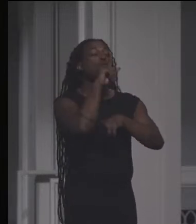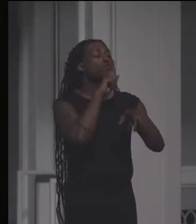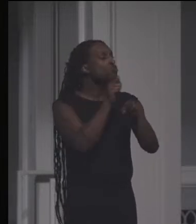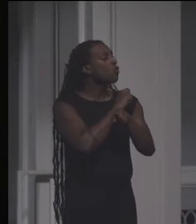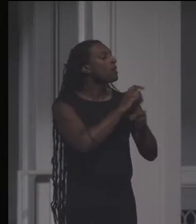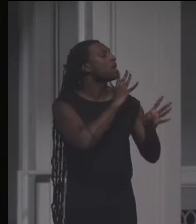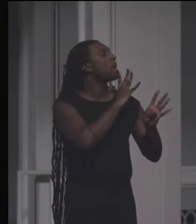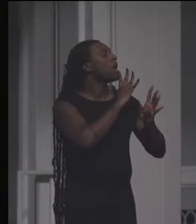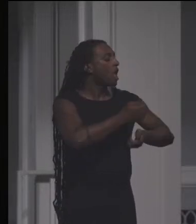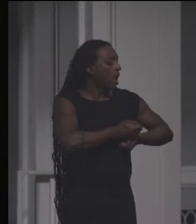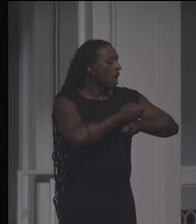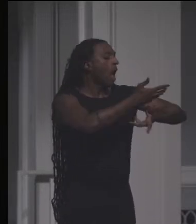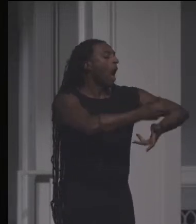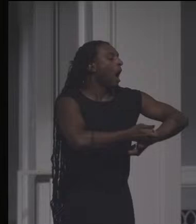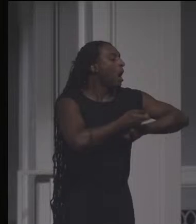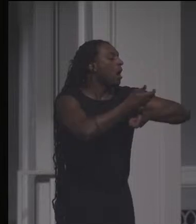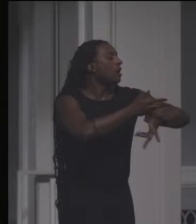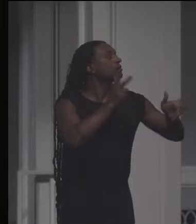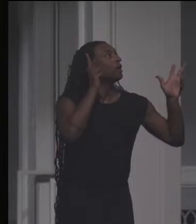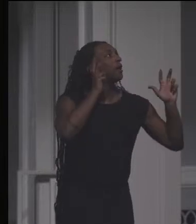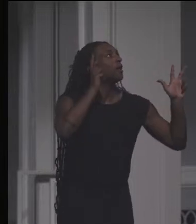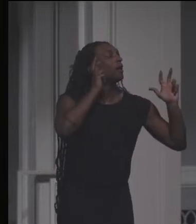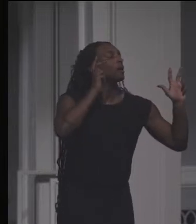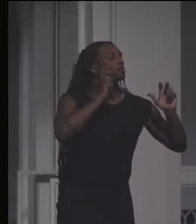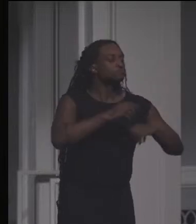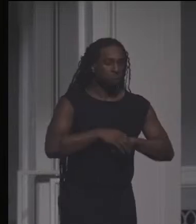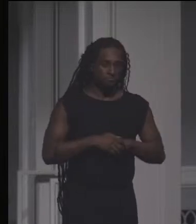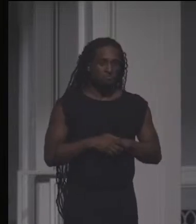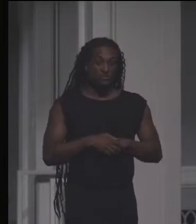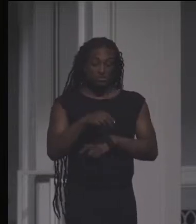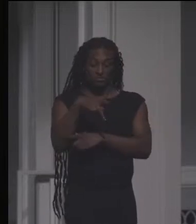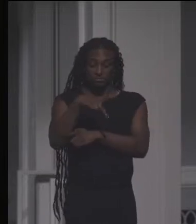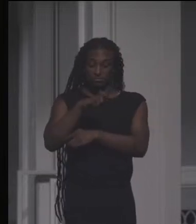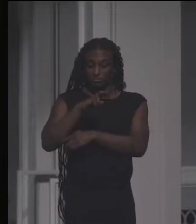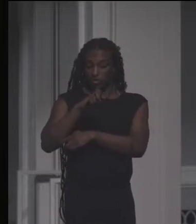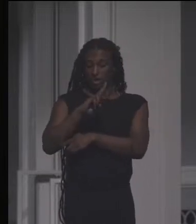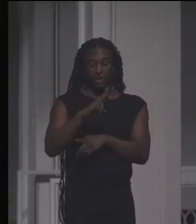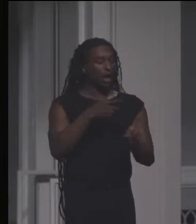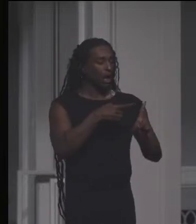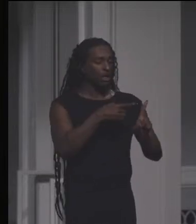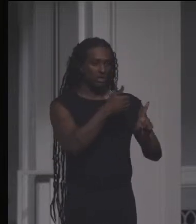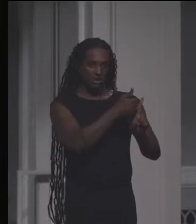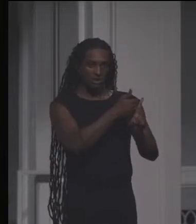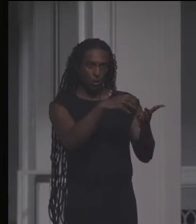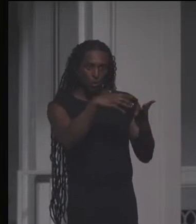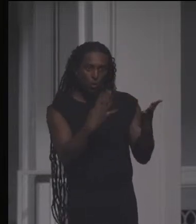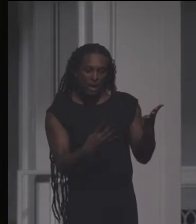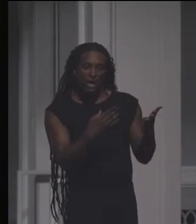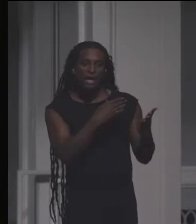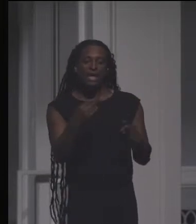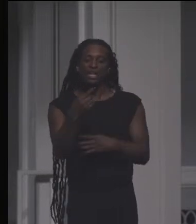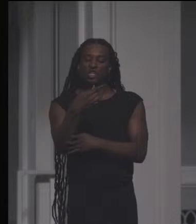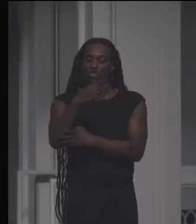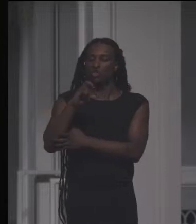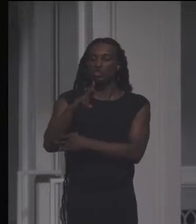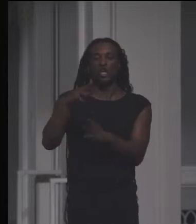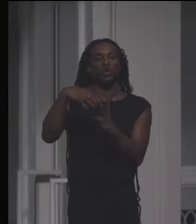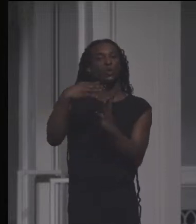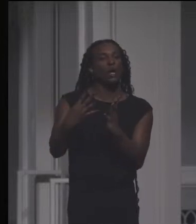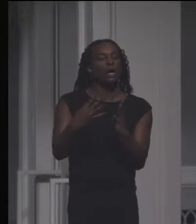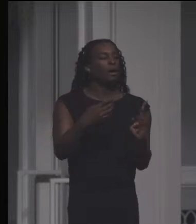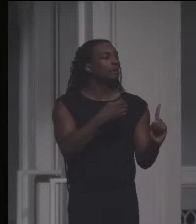her. So Peretir grows up poor, queer, and genderqueer, all while being utterly free to